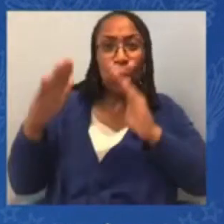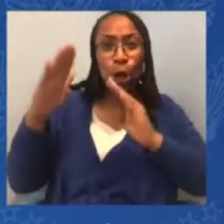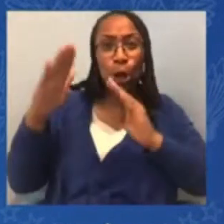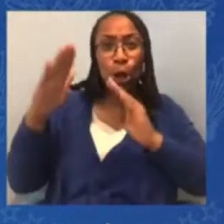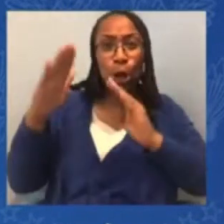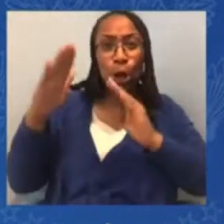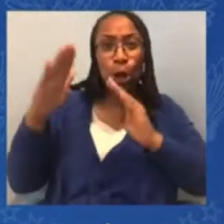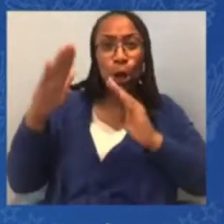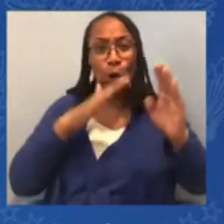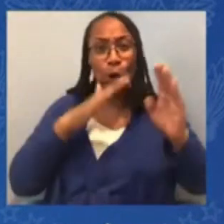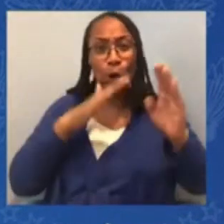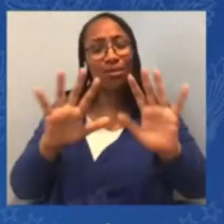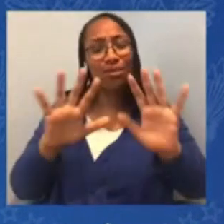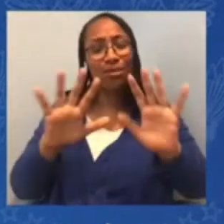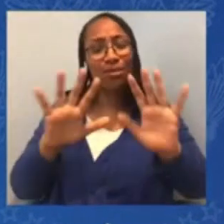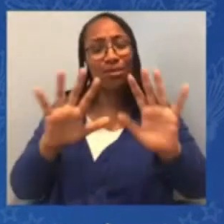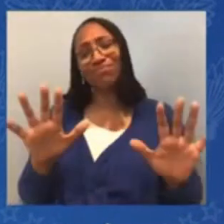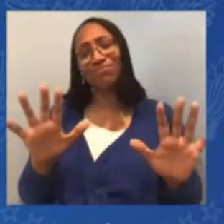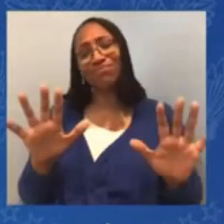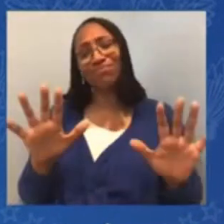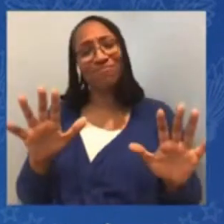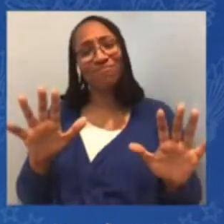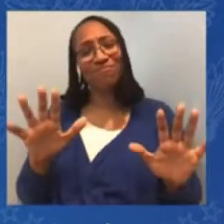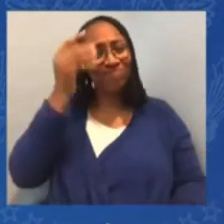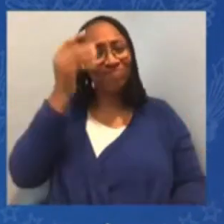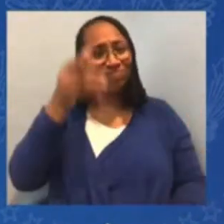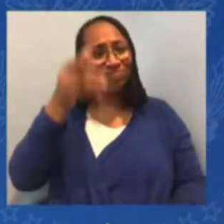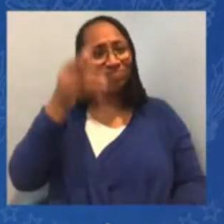anger, into a deep-seated commitment.